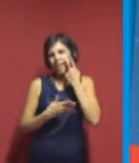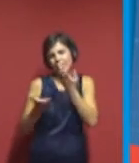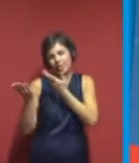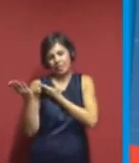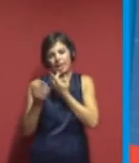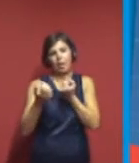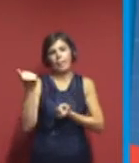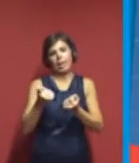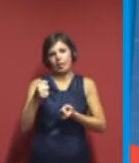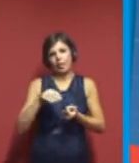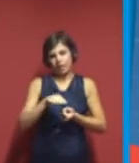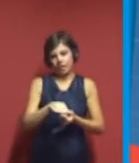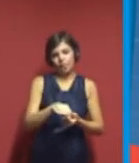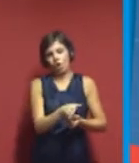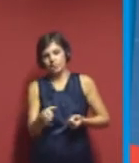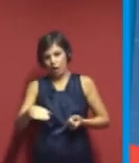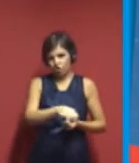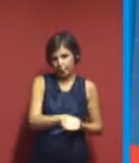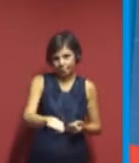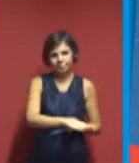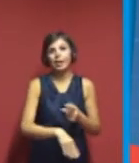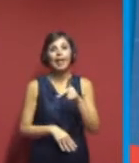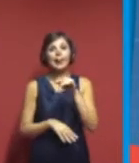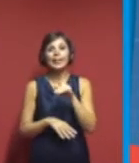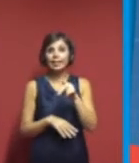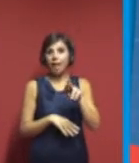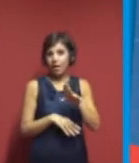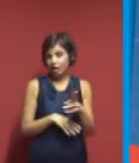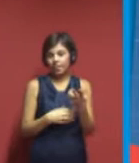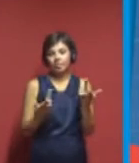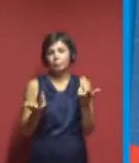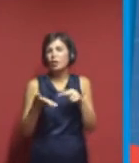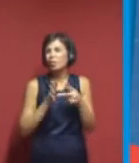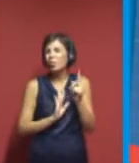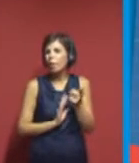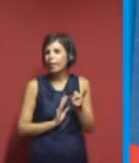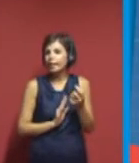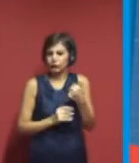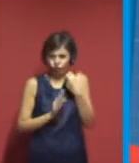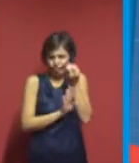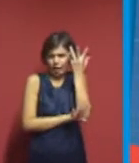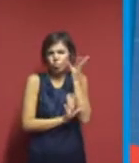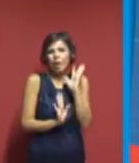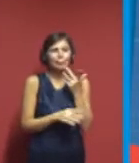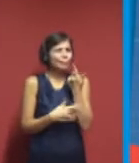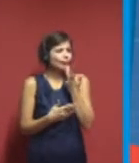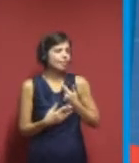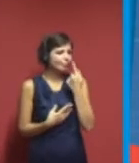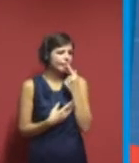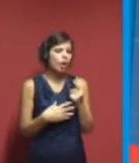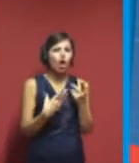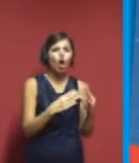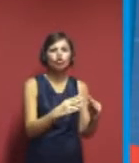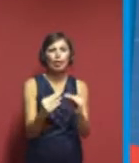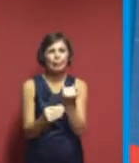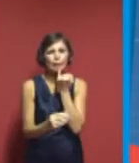the problem of this 3D LiDAR that I built, it is that it is not able to recognize small objects. What I define small objects? Like,